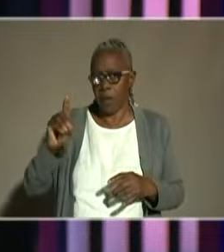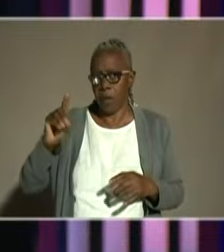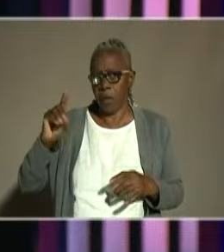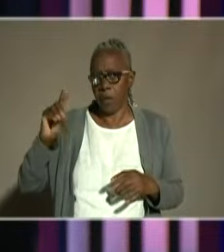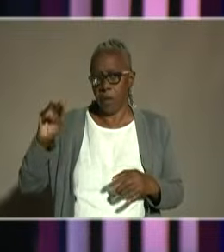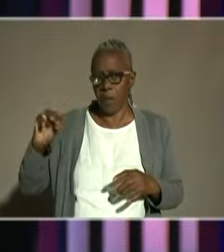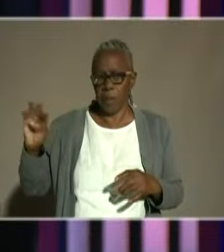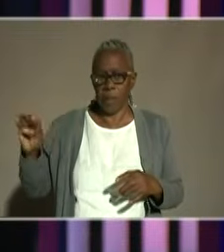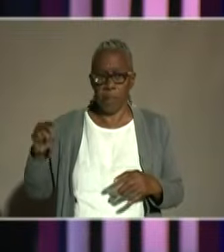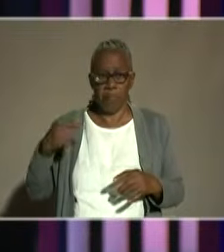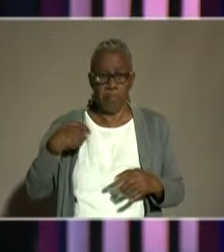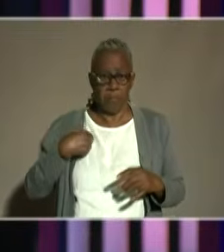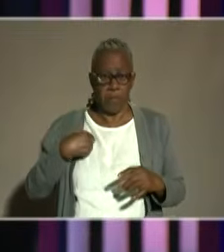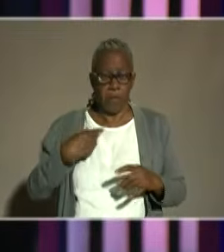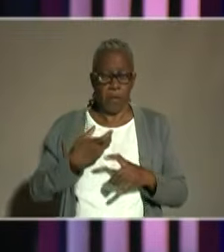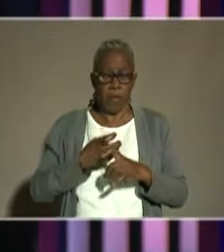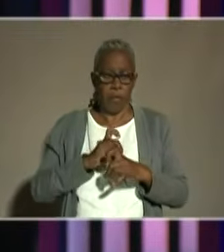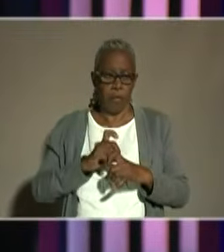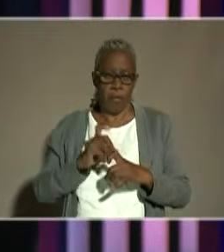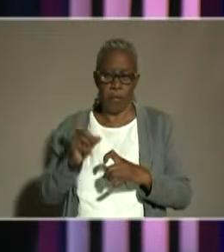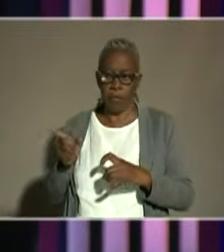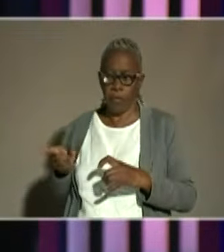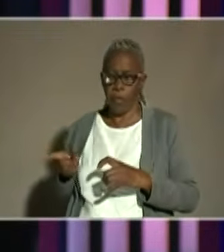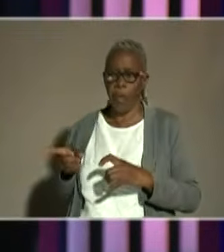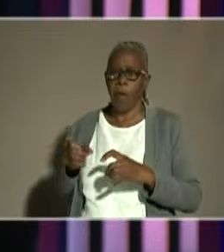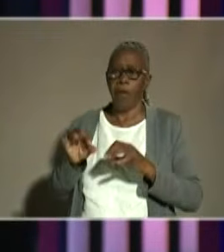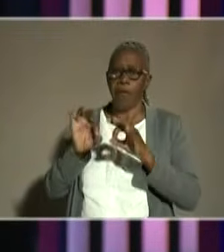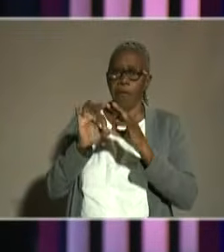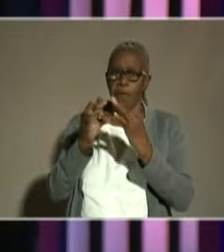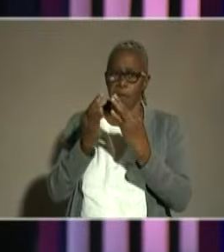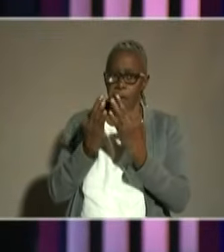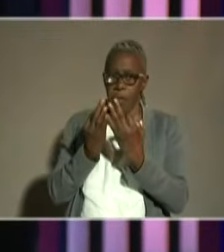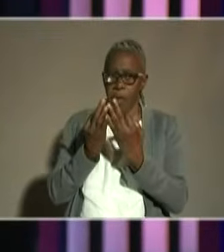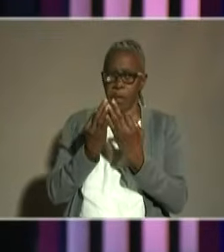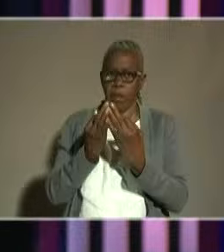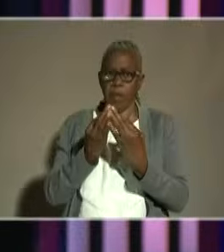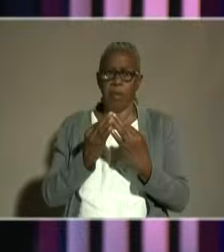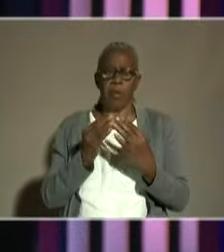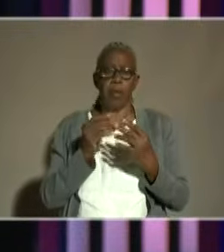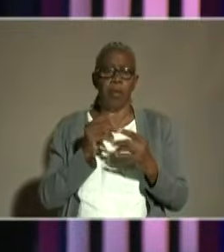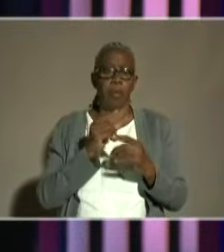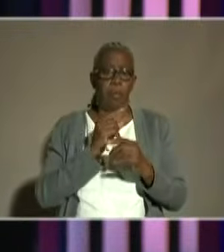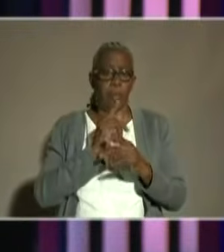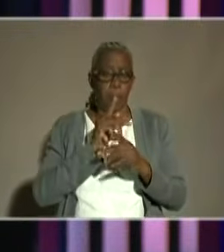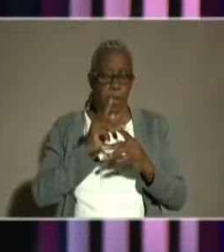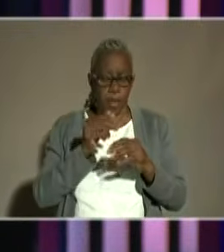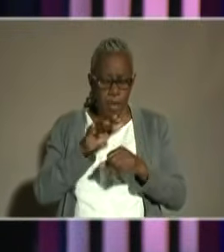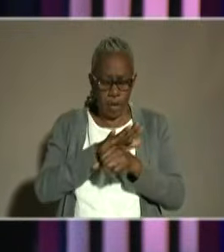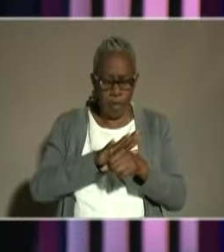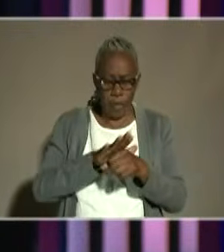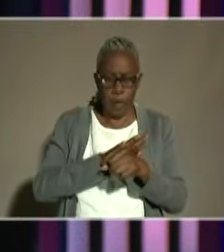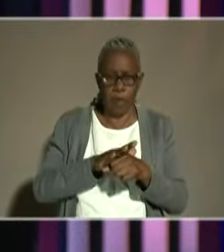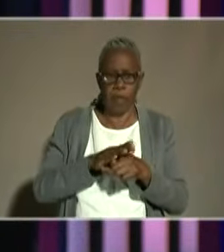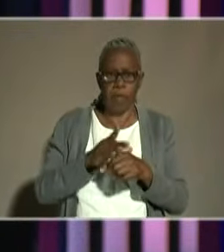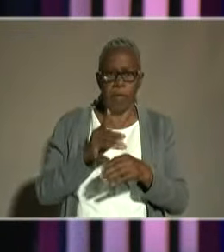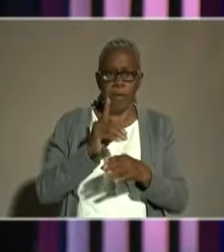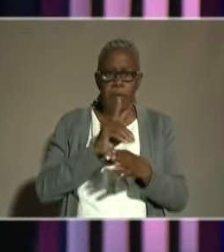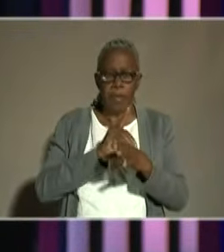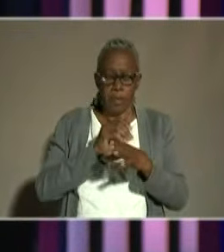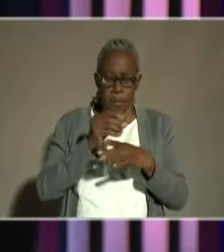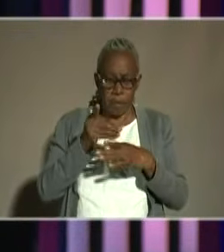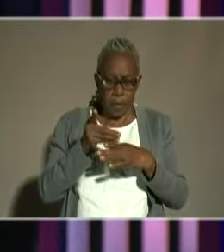delivered transformational national service to the country, in particular in the area of persons with disabilities. My father was the